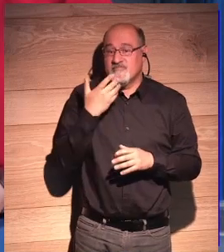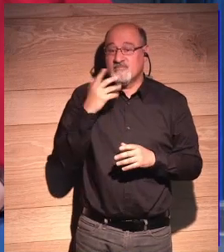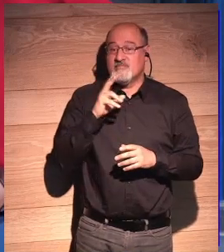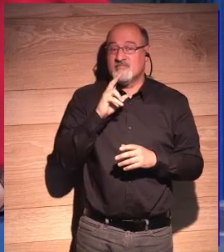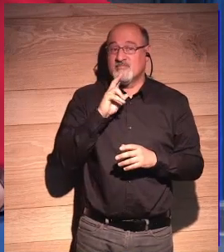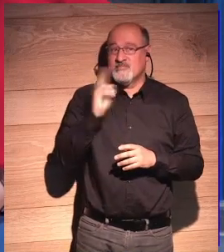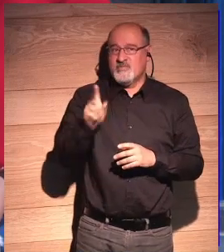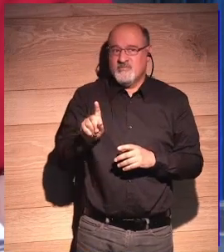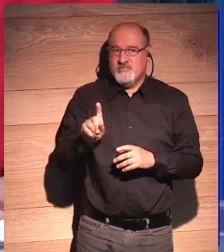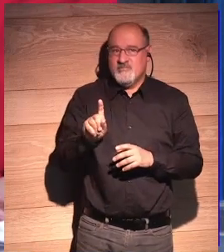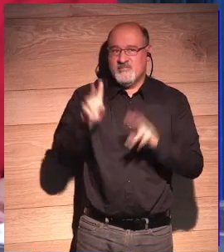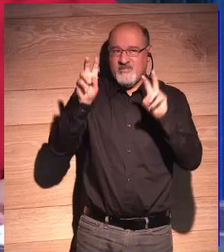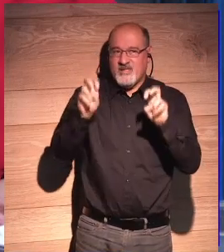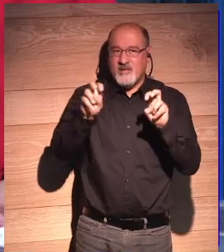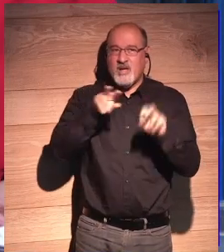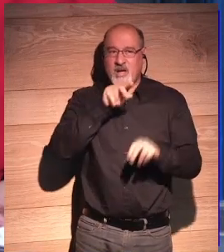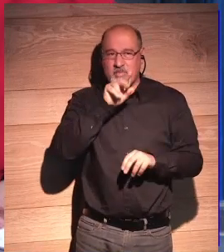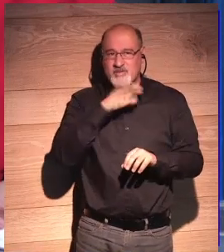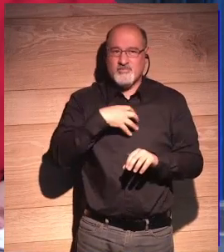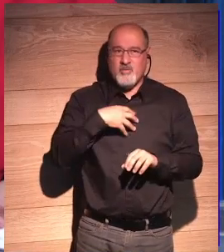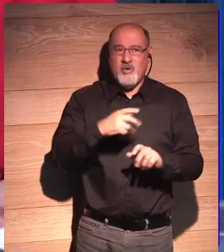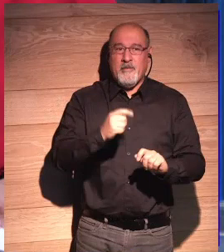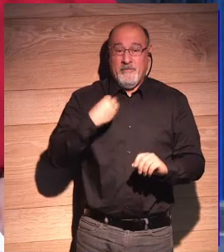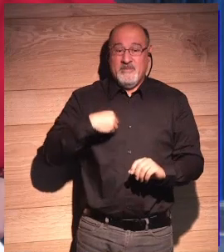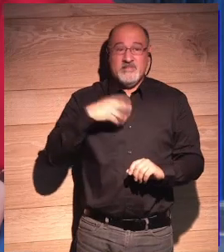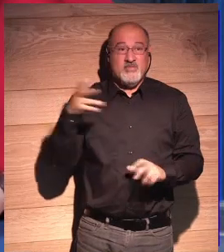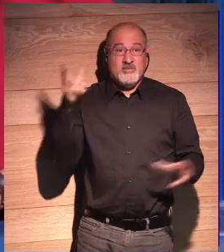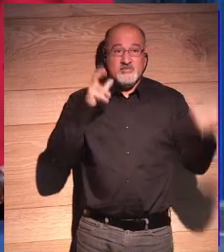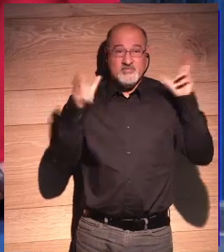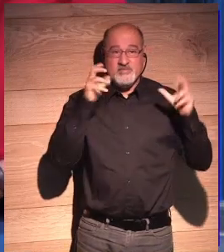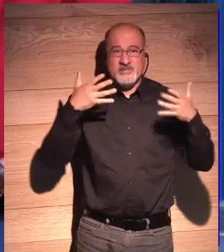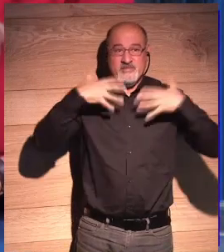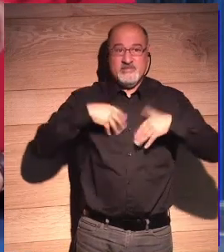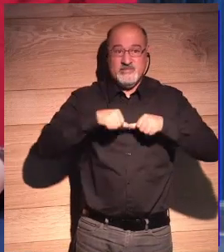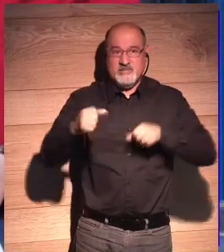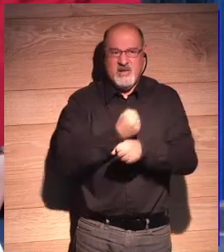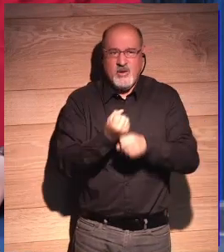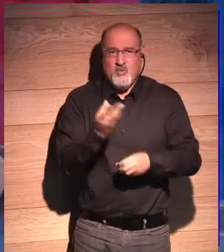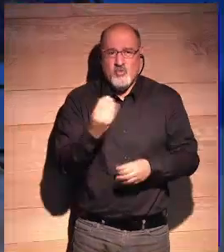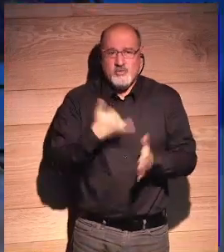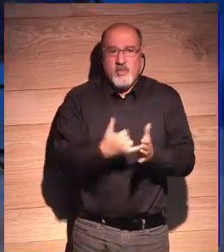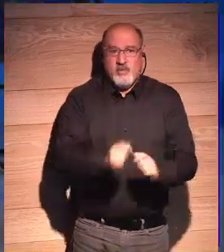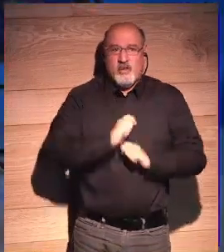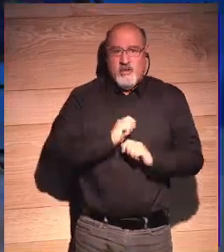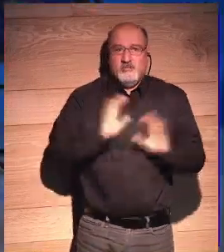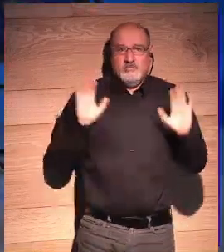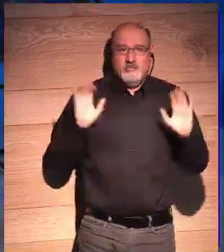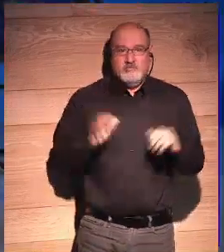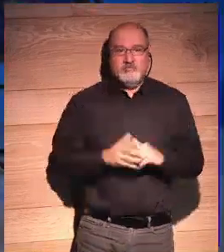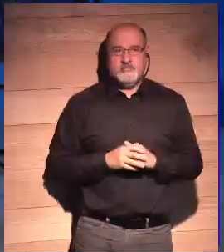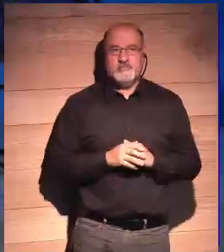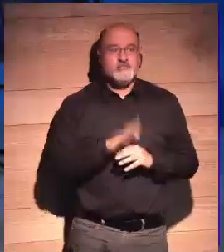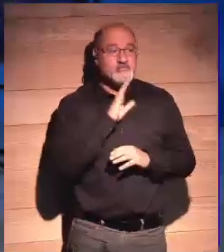hear yourself describe something and realize how much work you're going to have to do. Porque ese también además es tu proceso de trabajo. That's